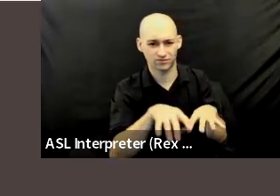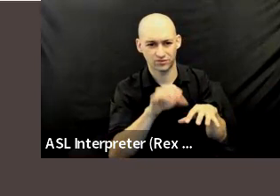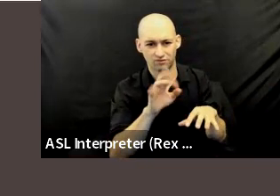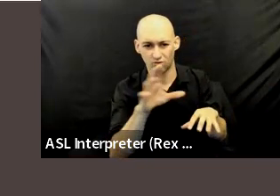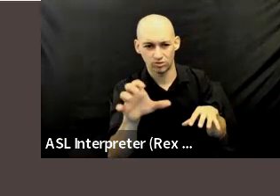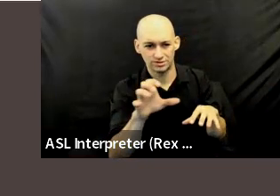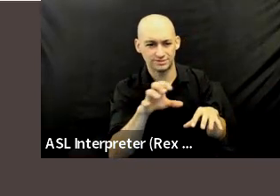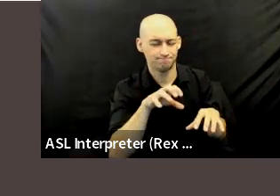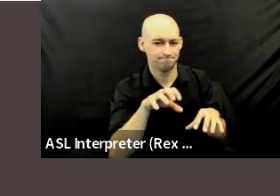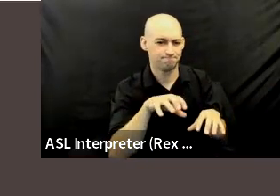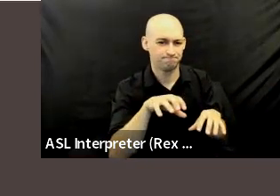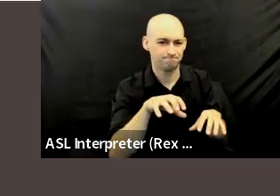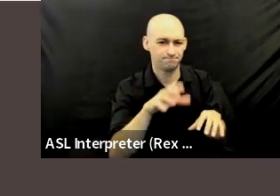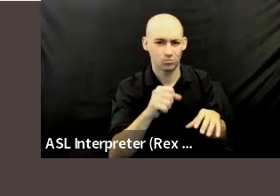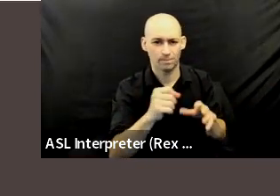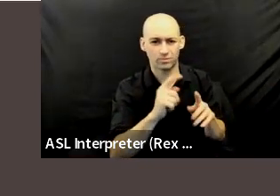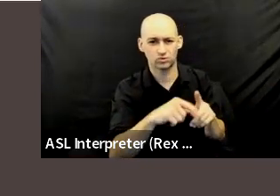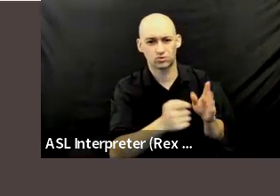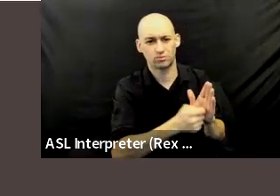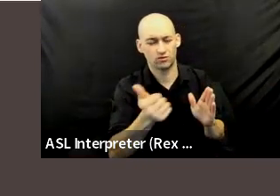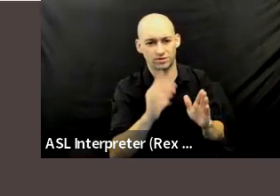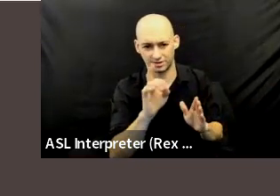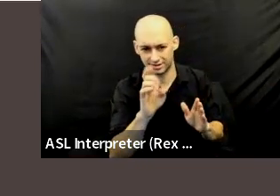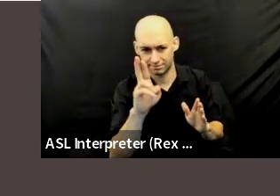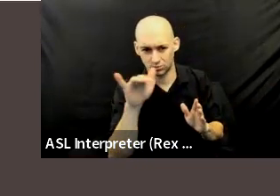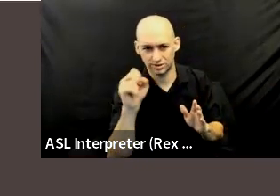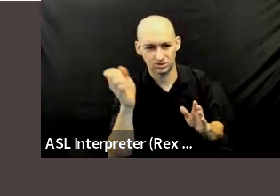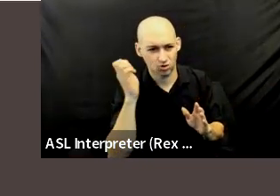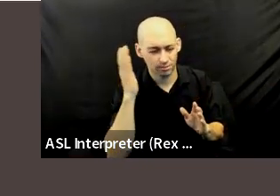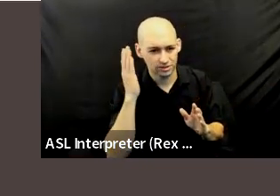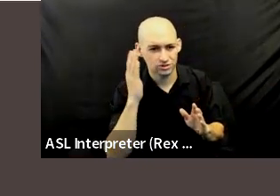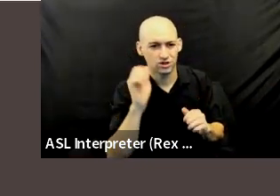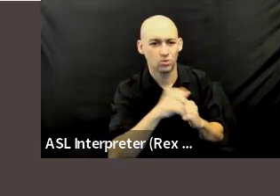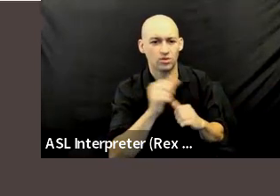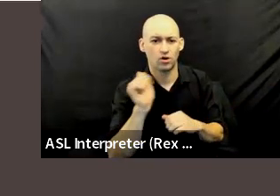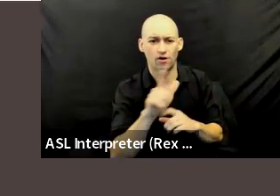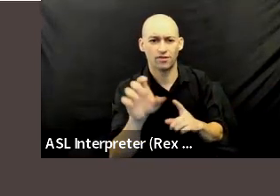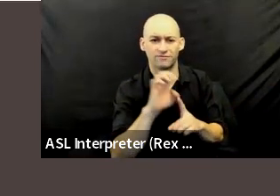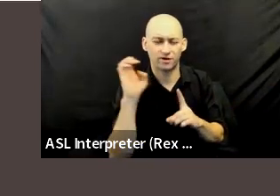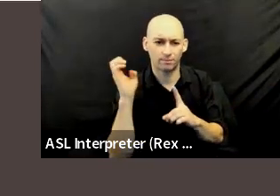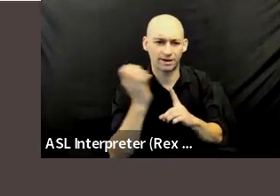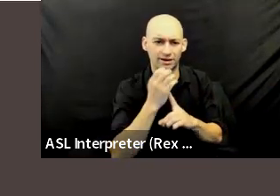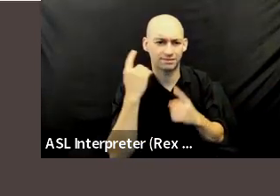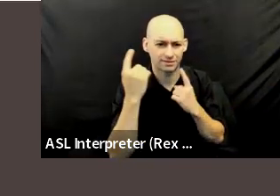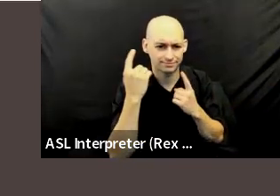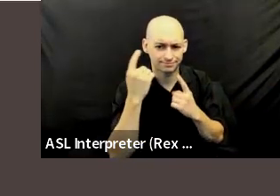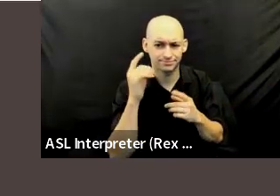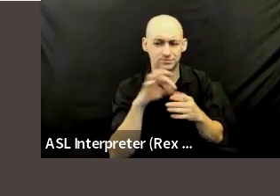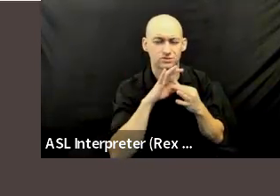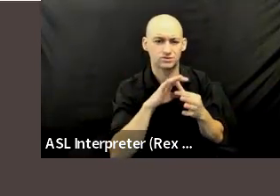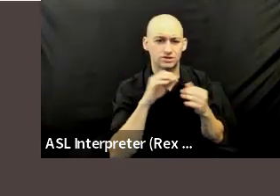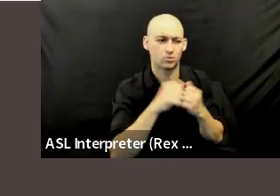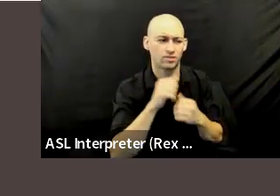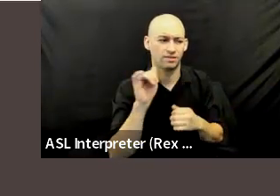to remove the debris with all the environmental considerations associated with